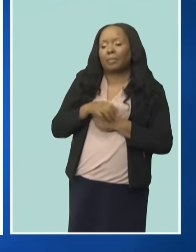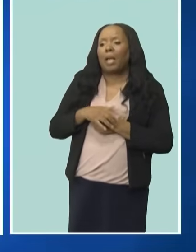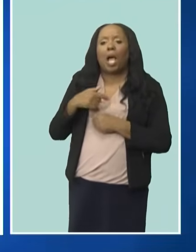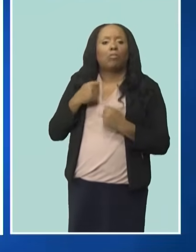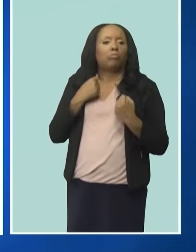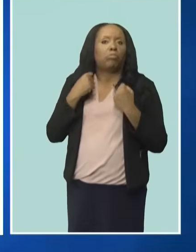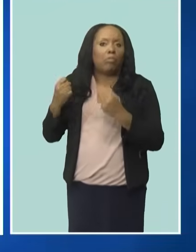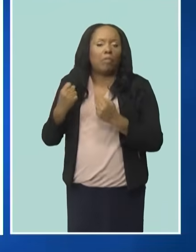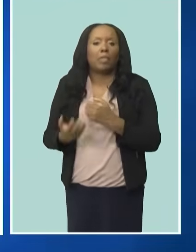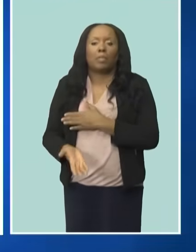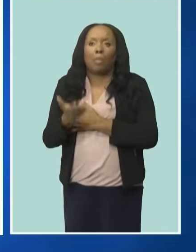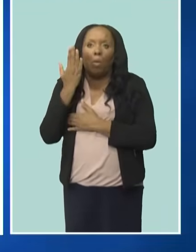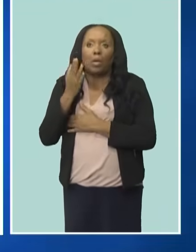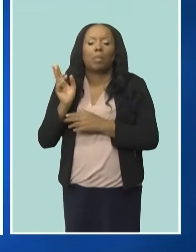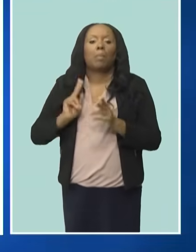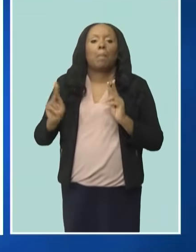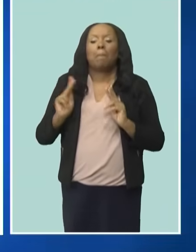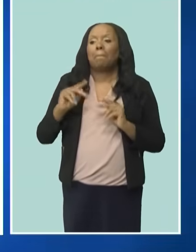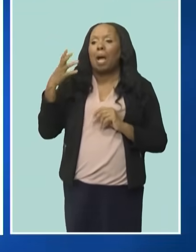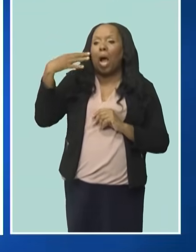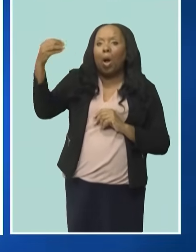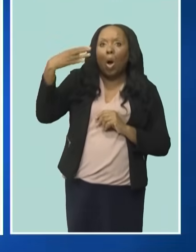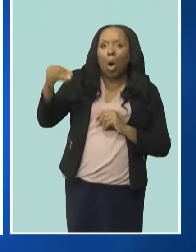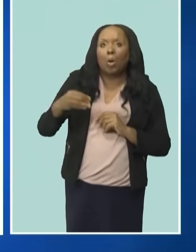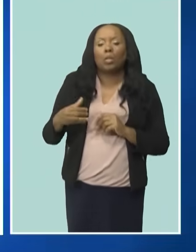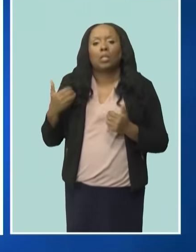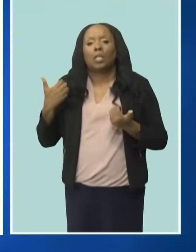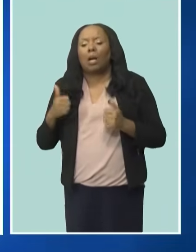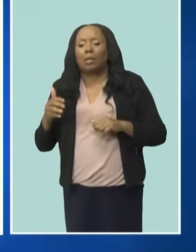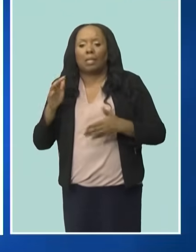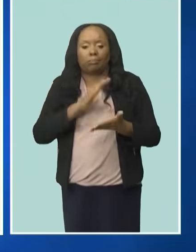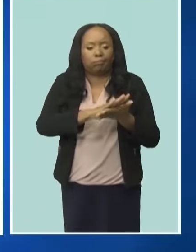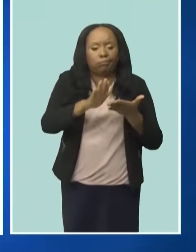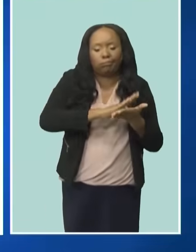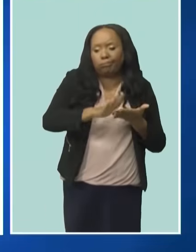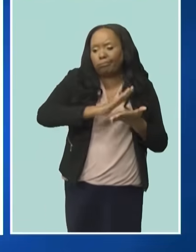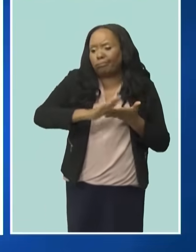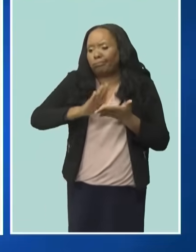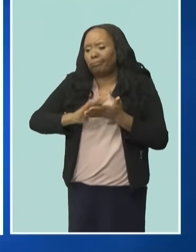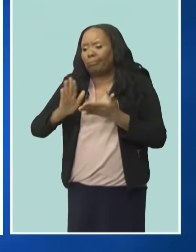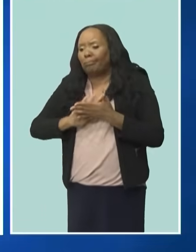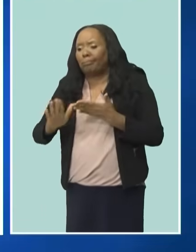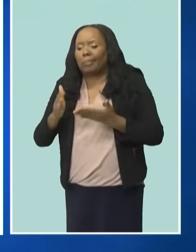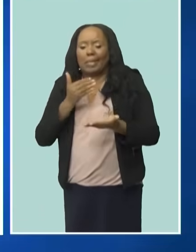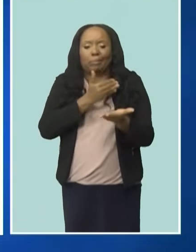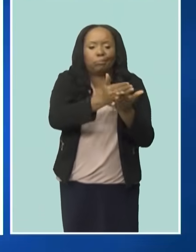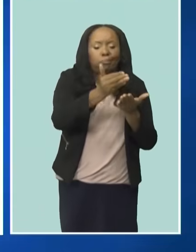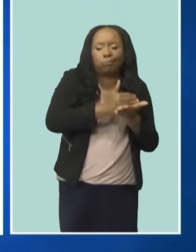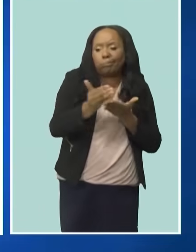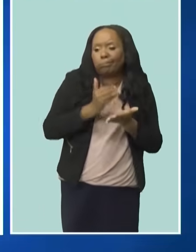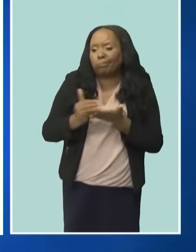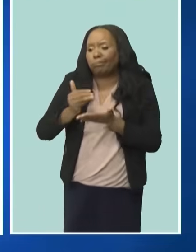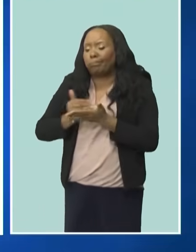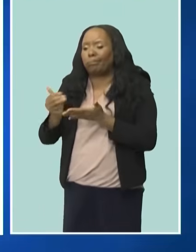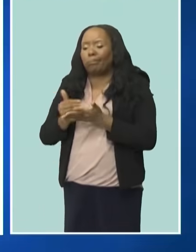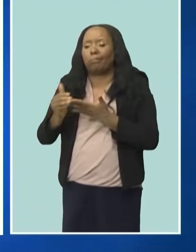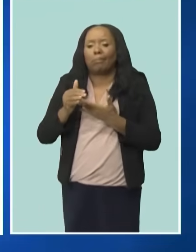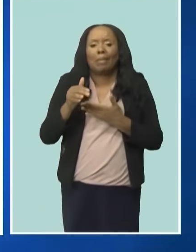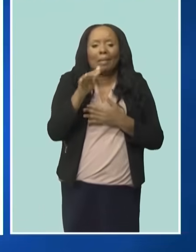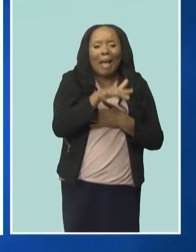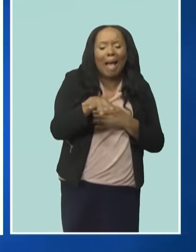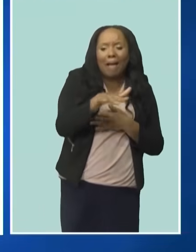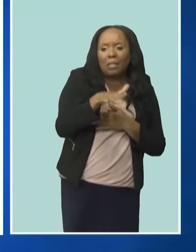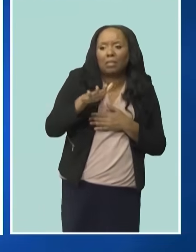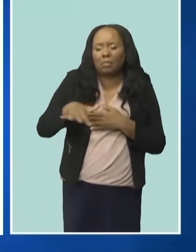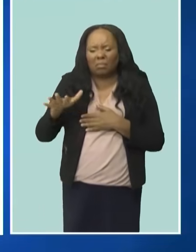were out and about and trying to bring back some kind of normalcy to their part of the island, which was affected, but not as